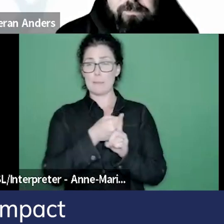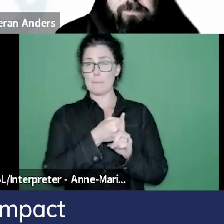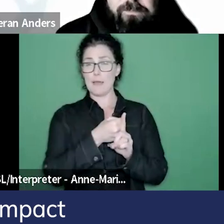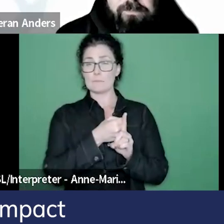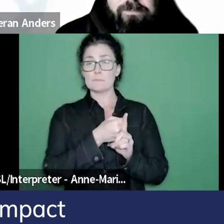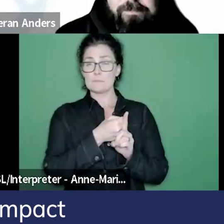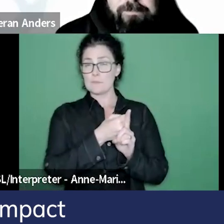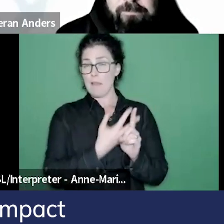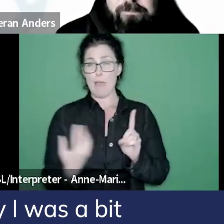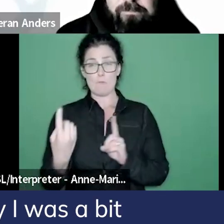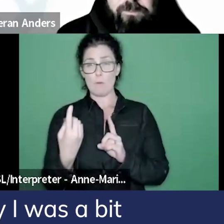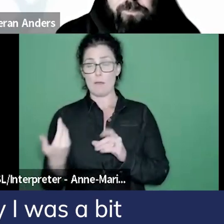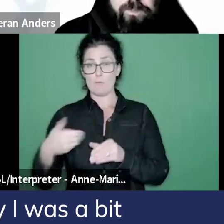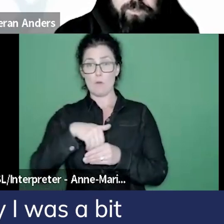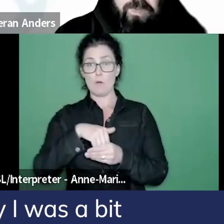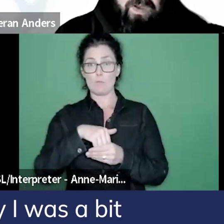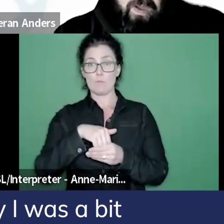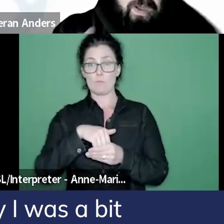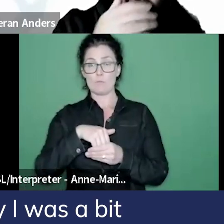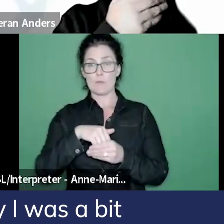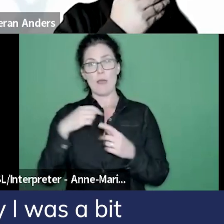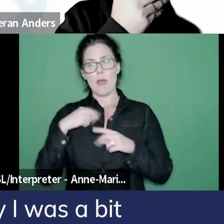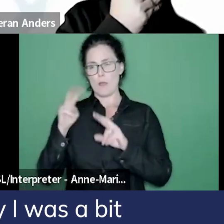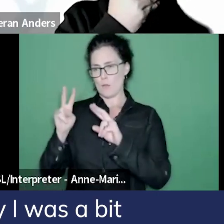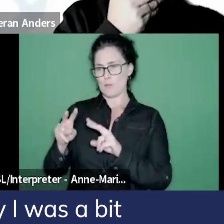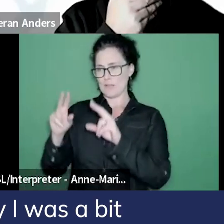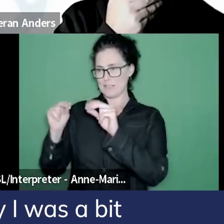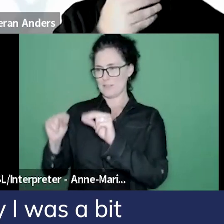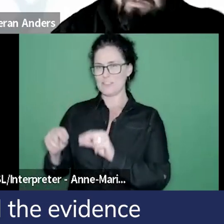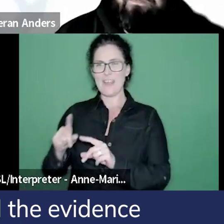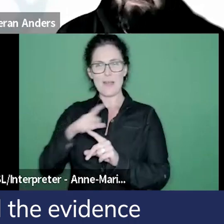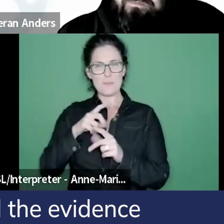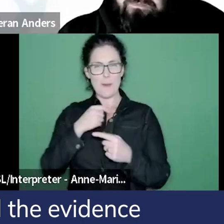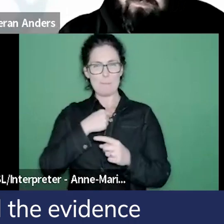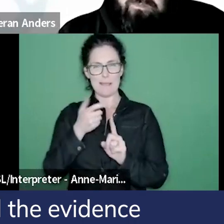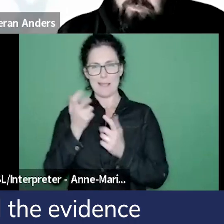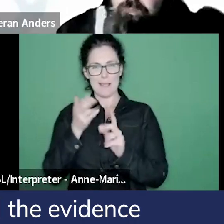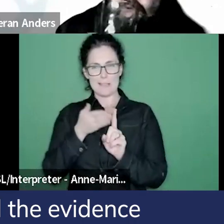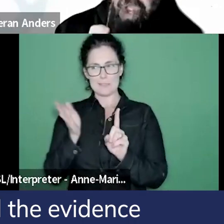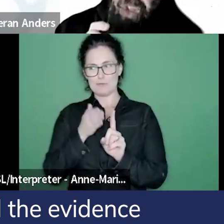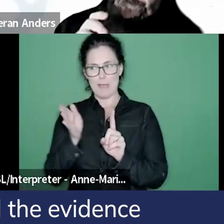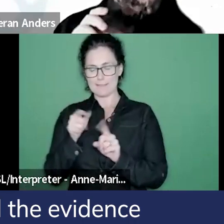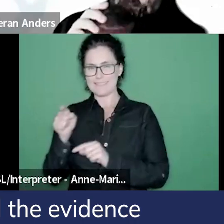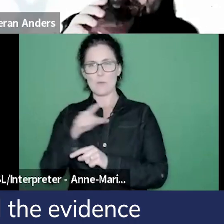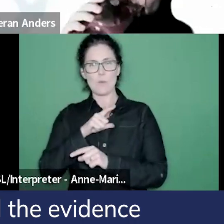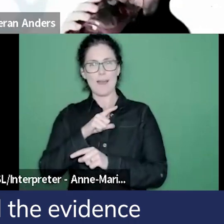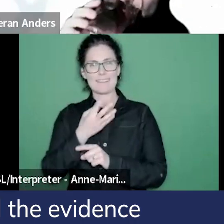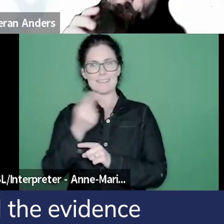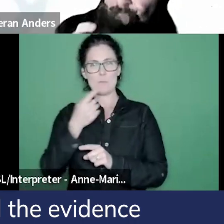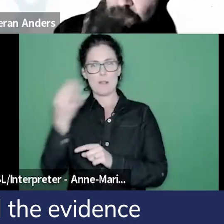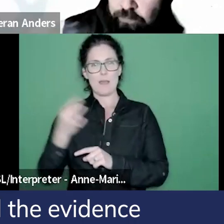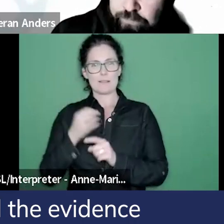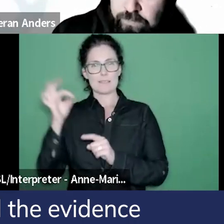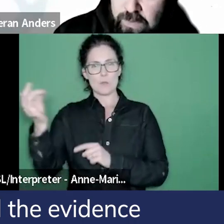on everybody, really. I think I was just looking in the chat. I was a bit distracted. Somebody was asking a question around